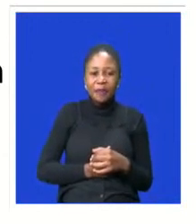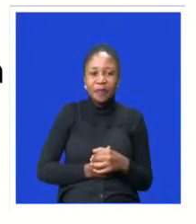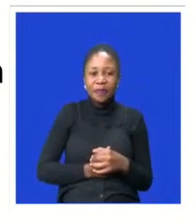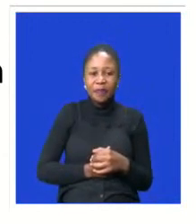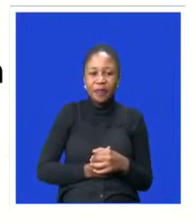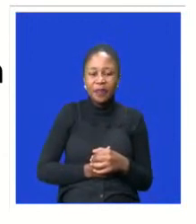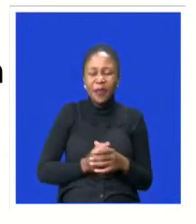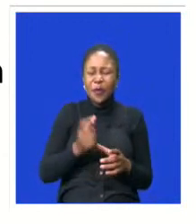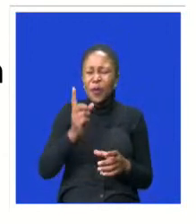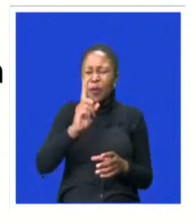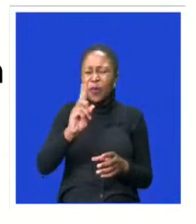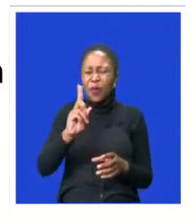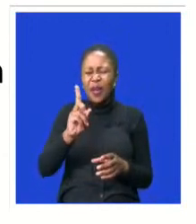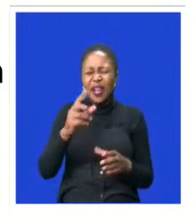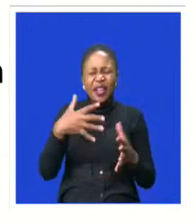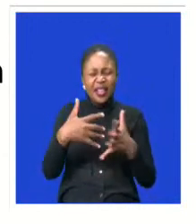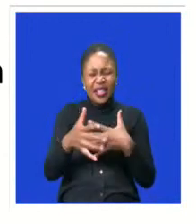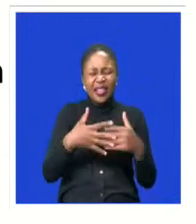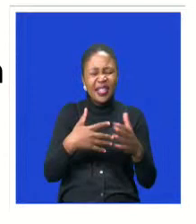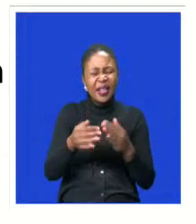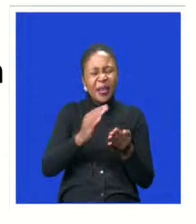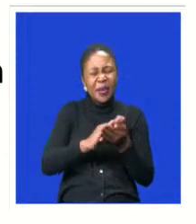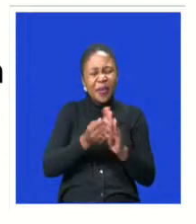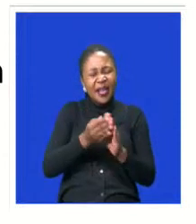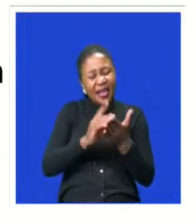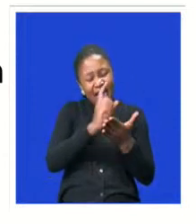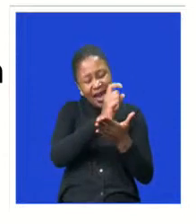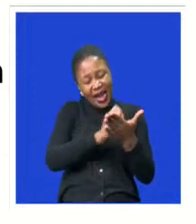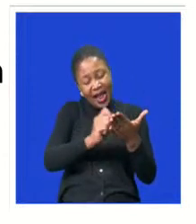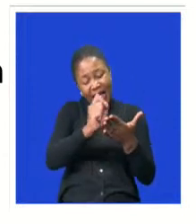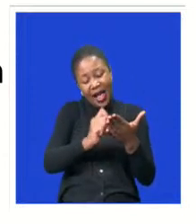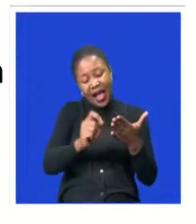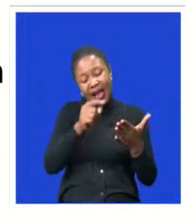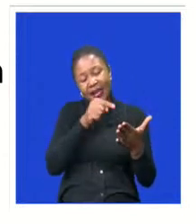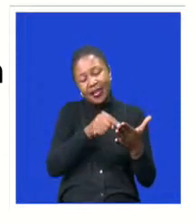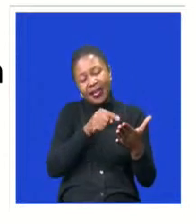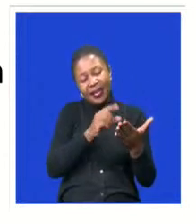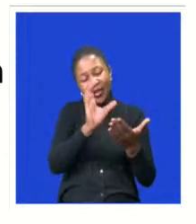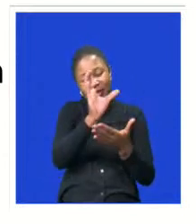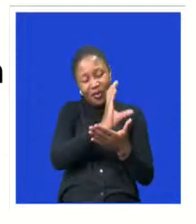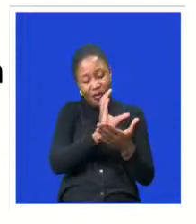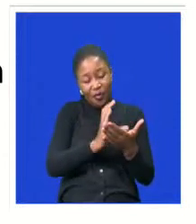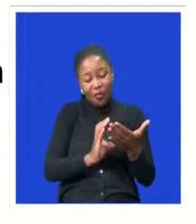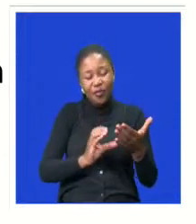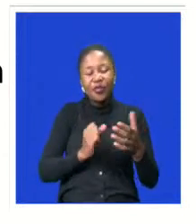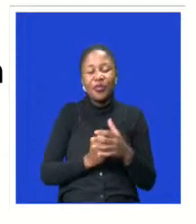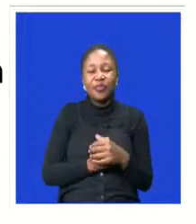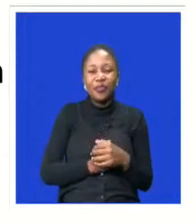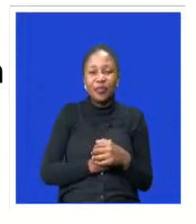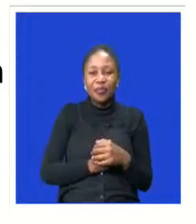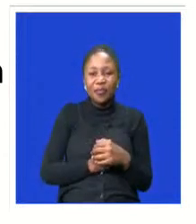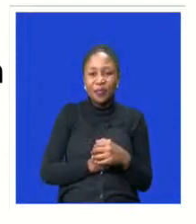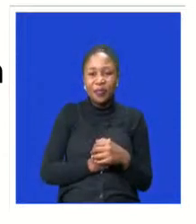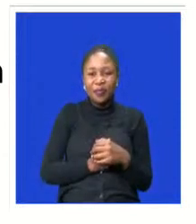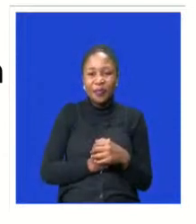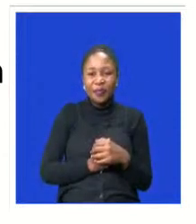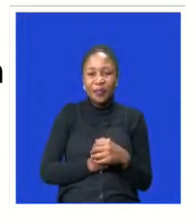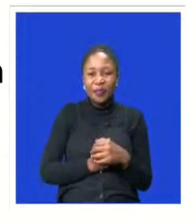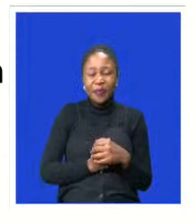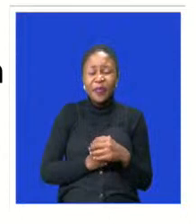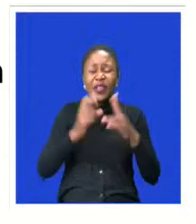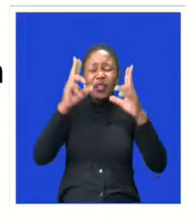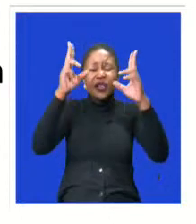want to write the essay? The broad topic covers the main ideas you want